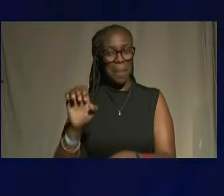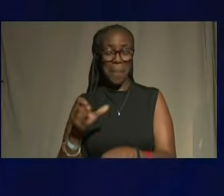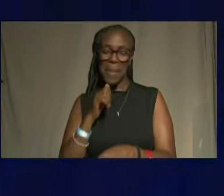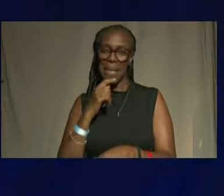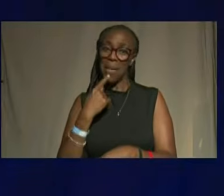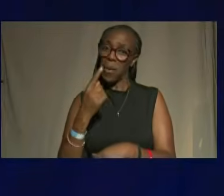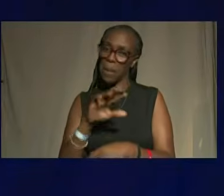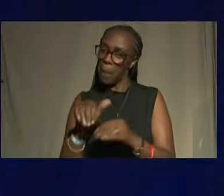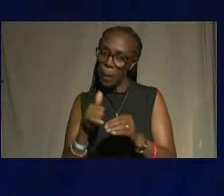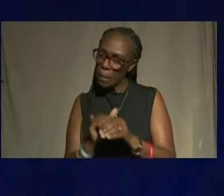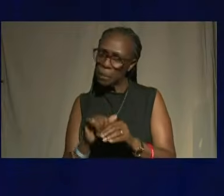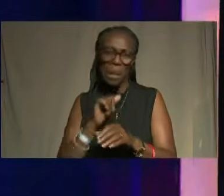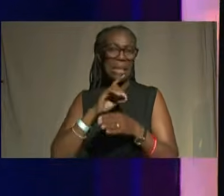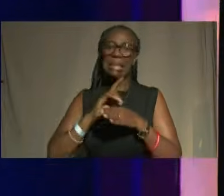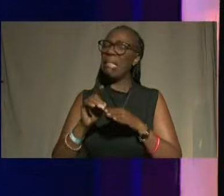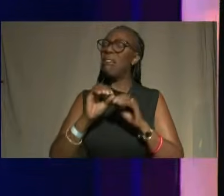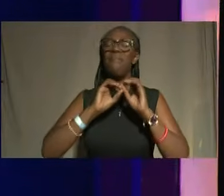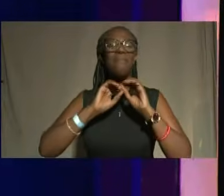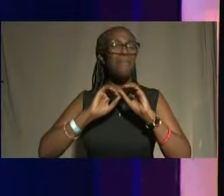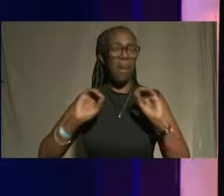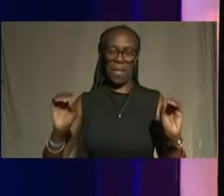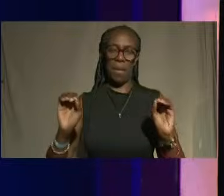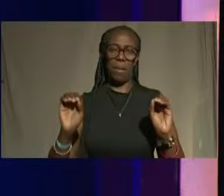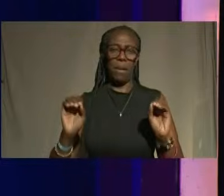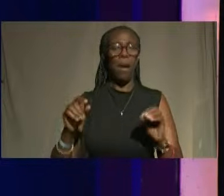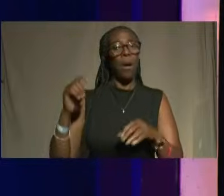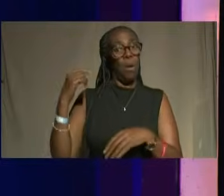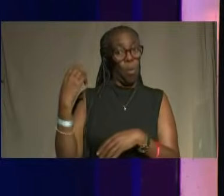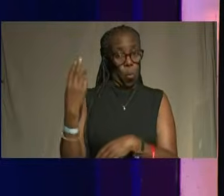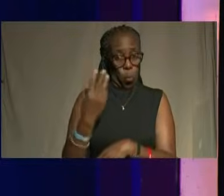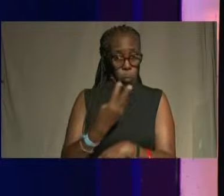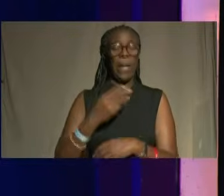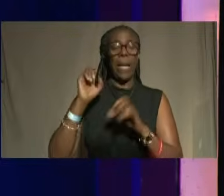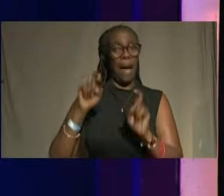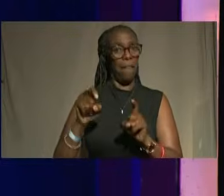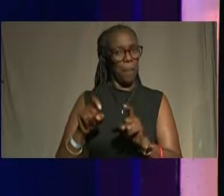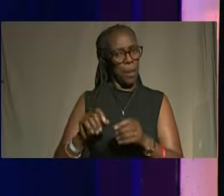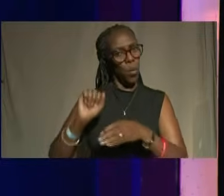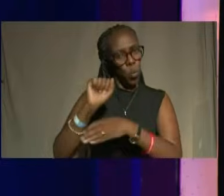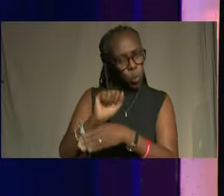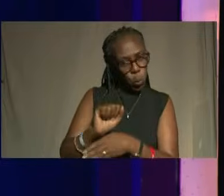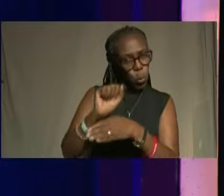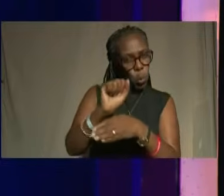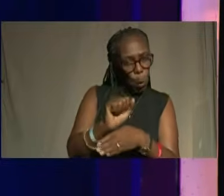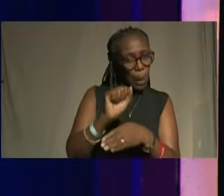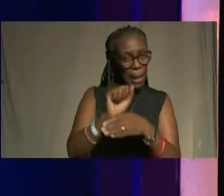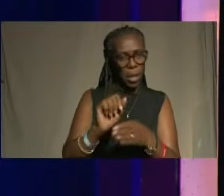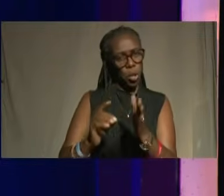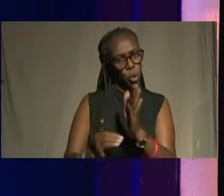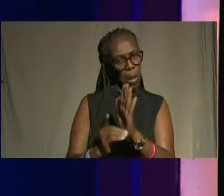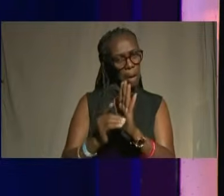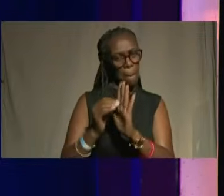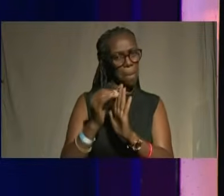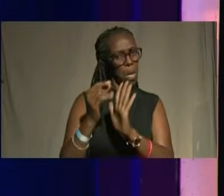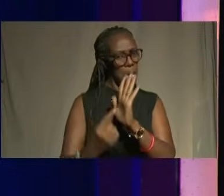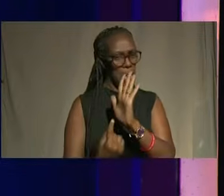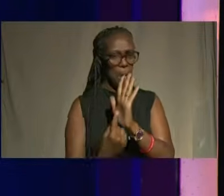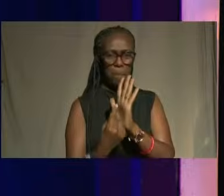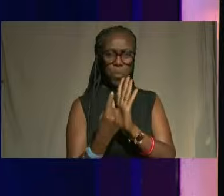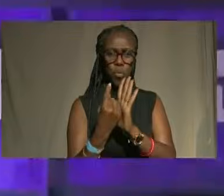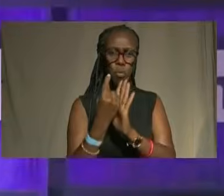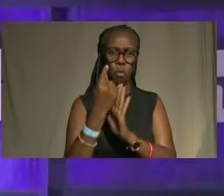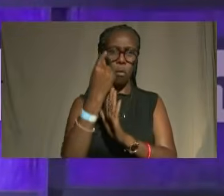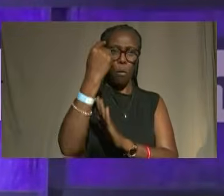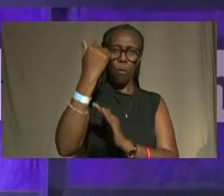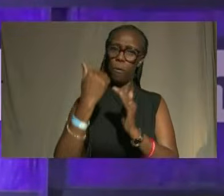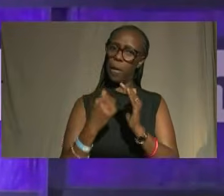hub, but did nothing. We have been doing work to expand our port, to also improve efficiencies at the port.